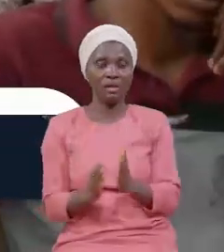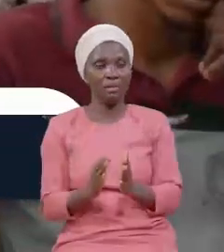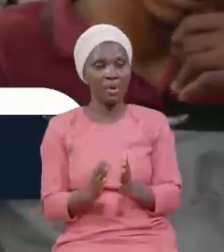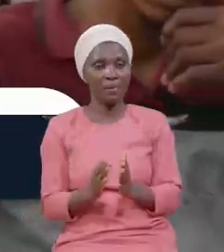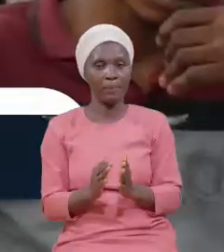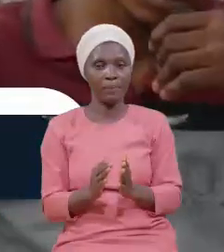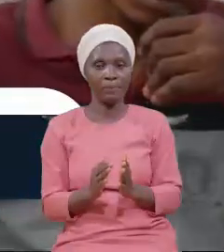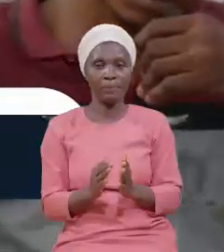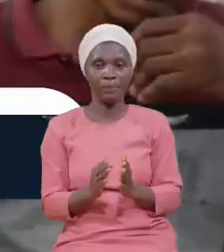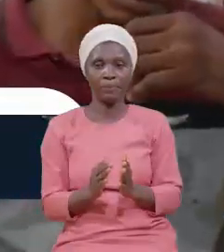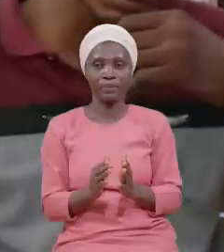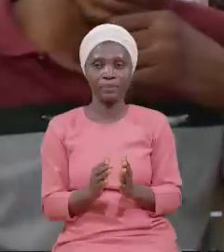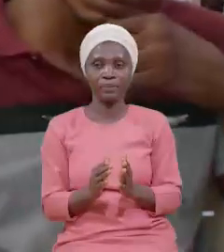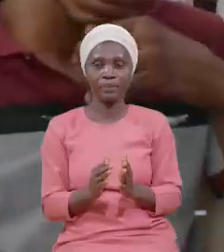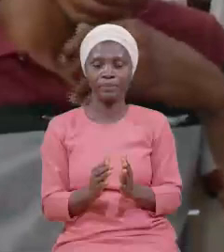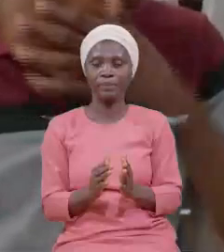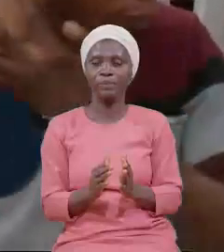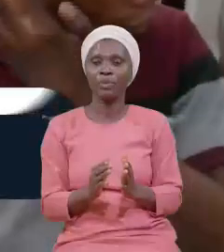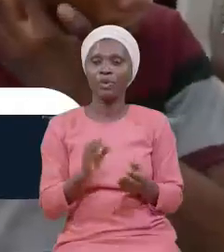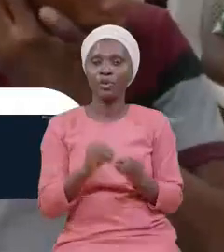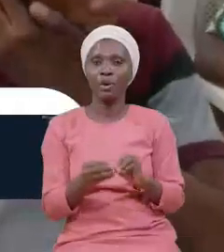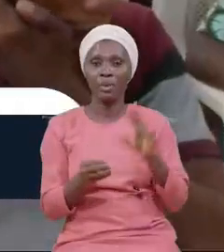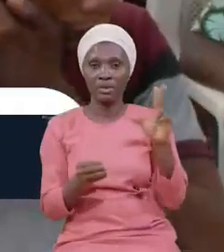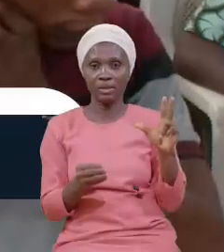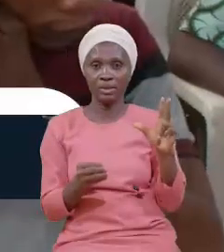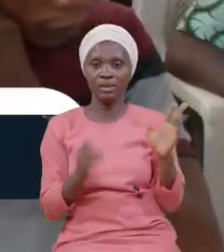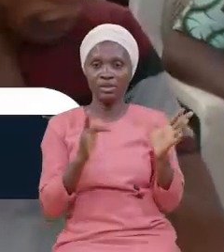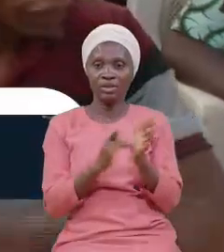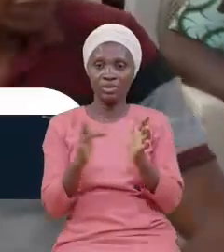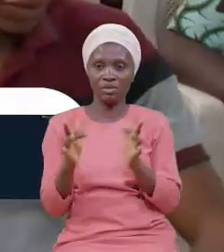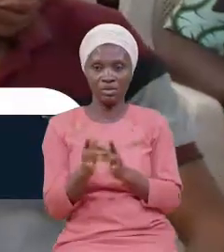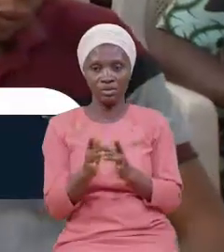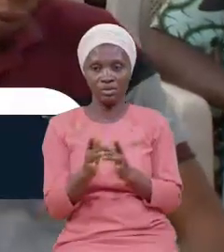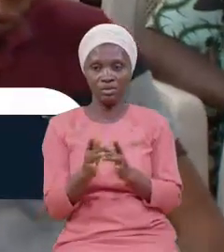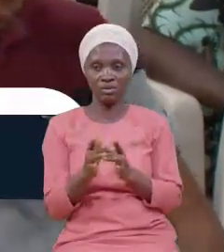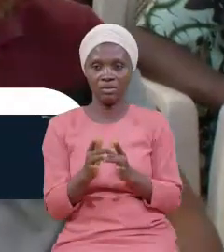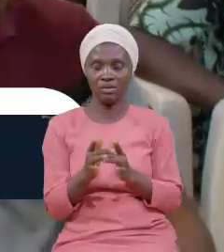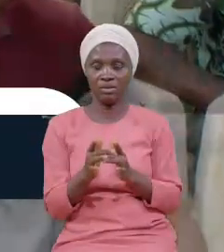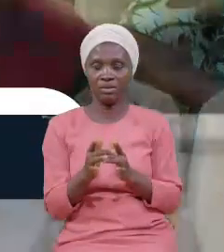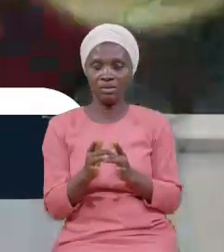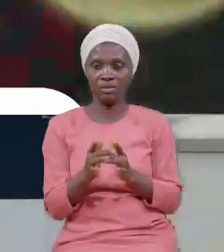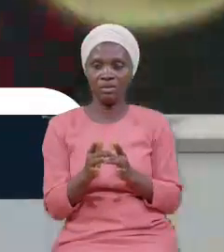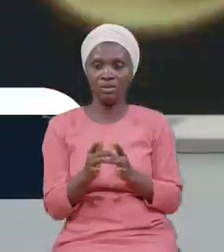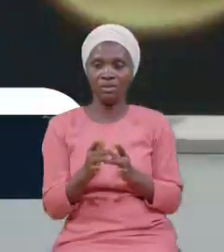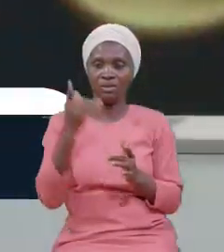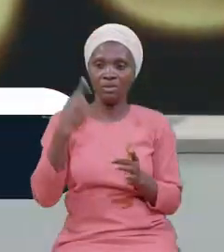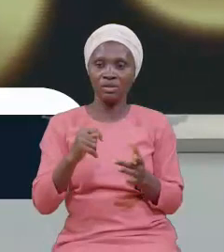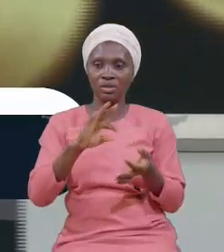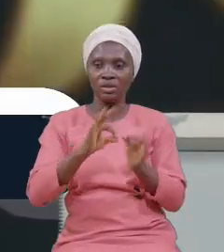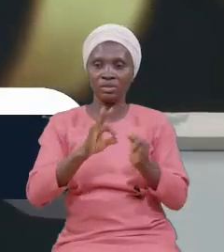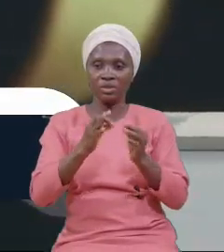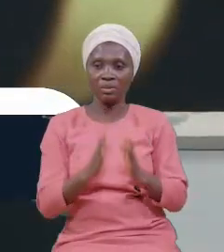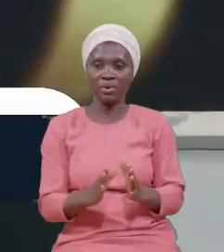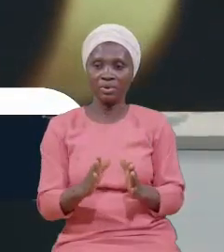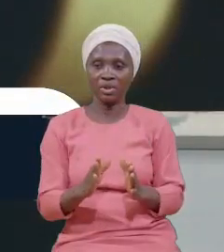then number three, Jesus, this is I, the interpreter of scripture